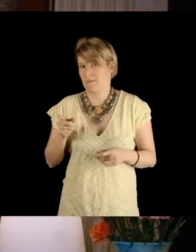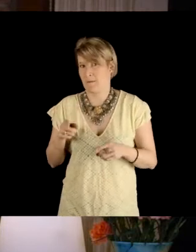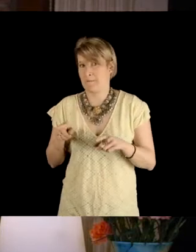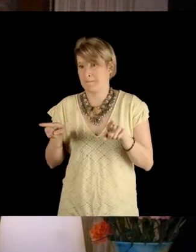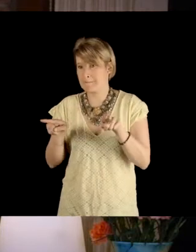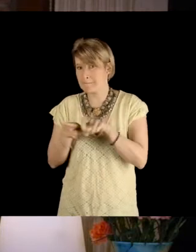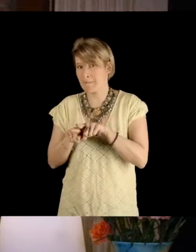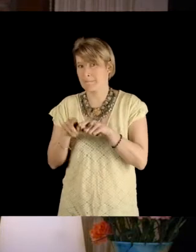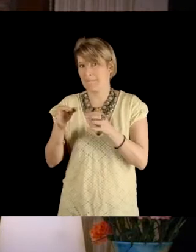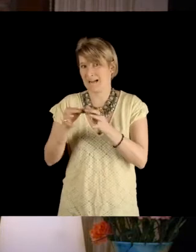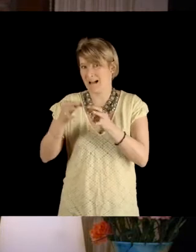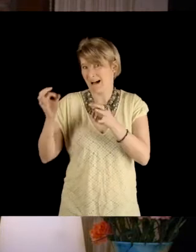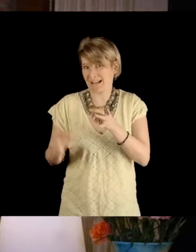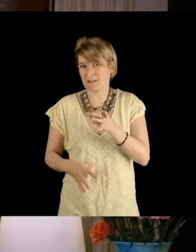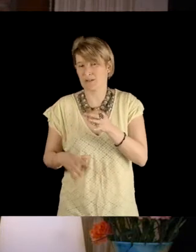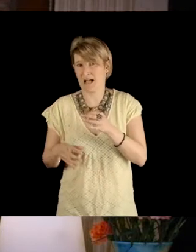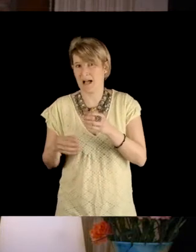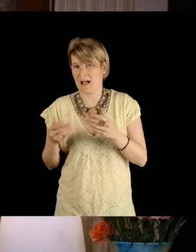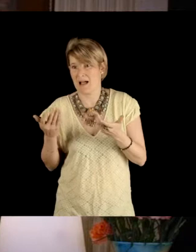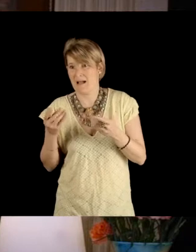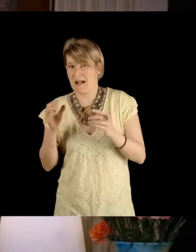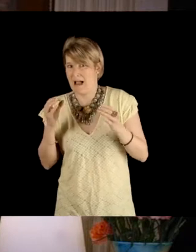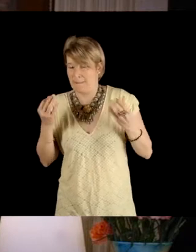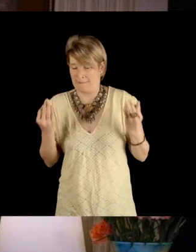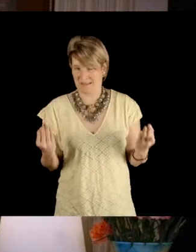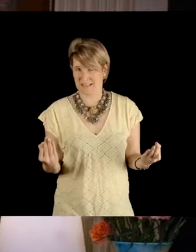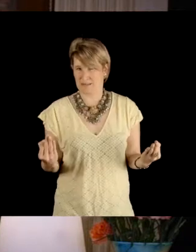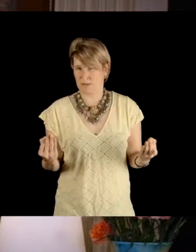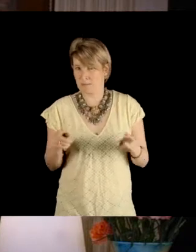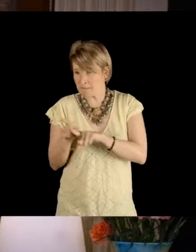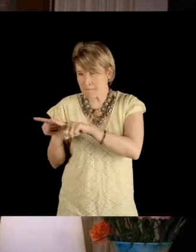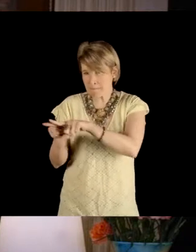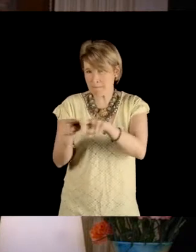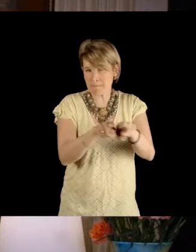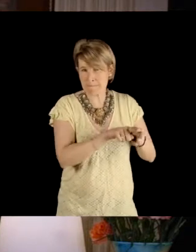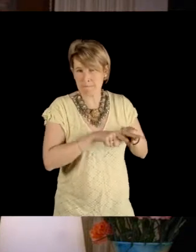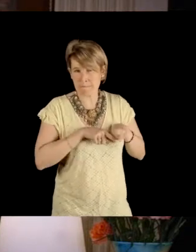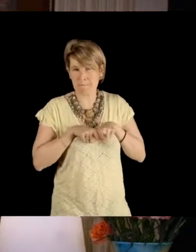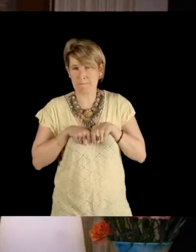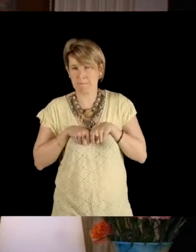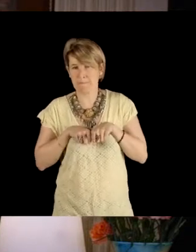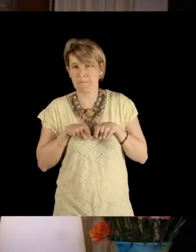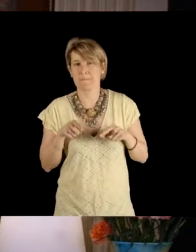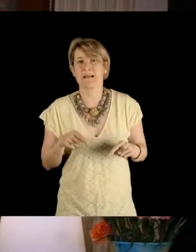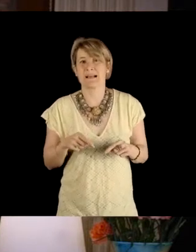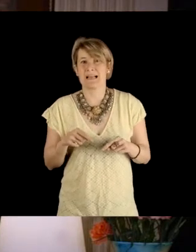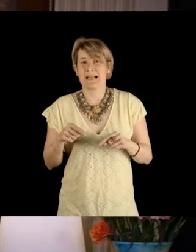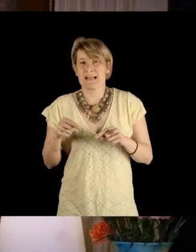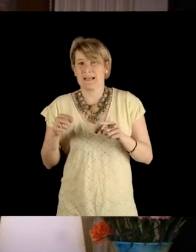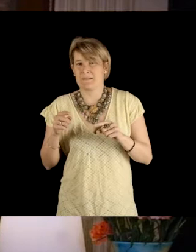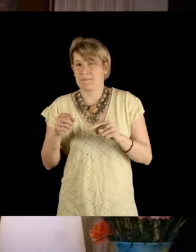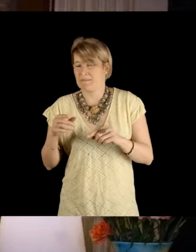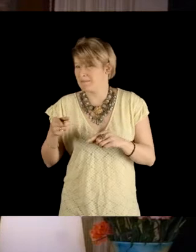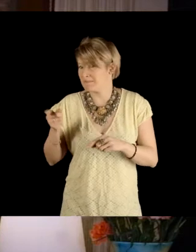is, when we are at work or going about our daily activities, and especially while sleeping, the meditative state